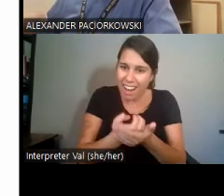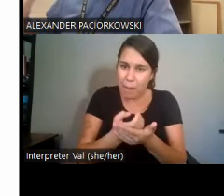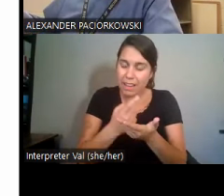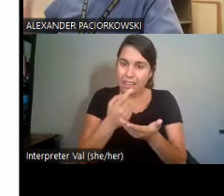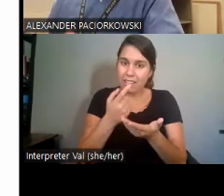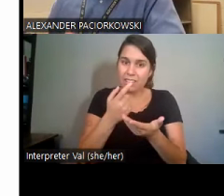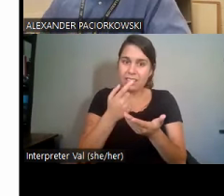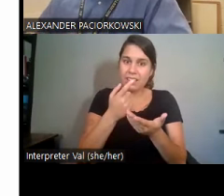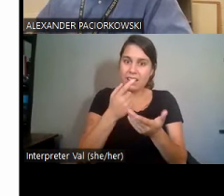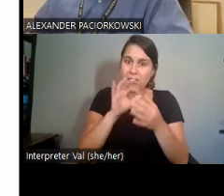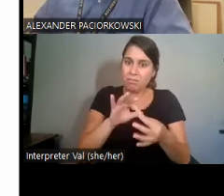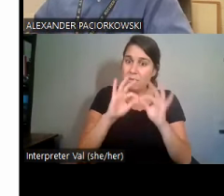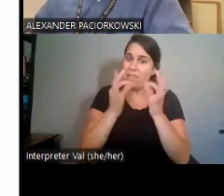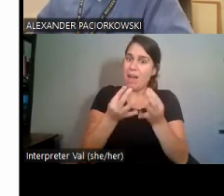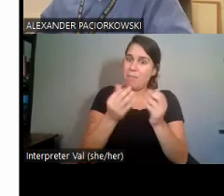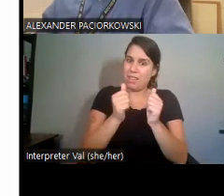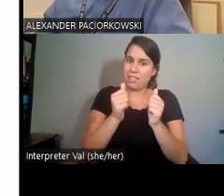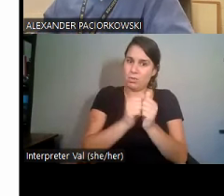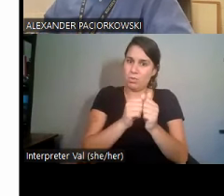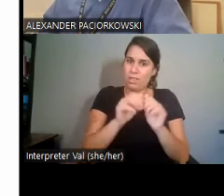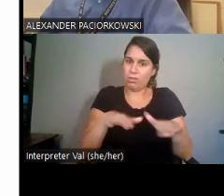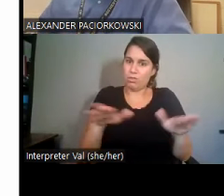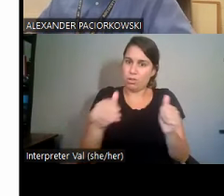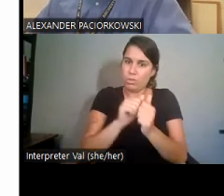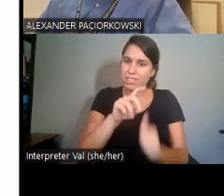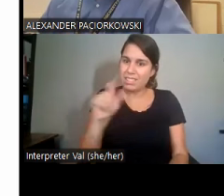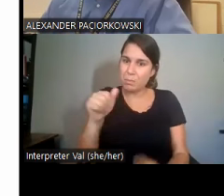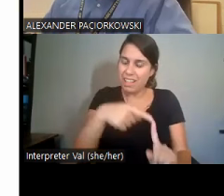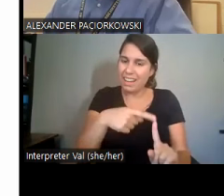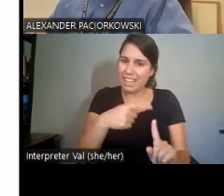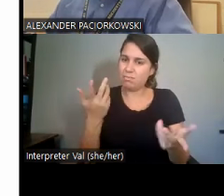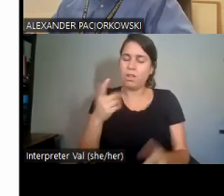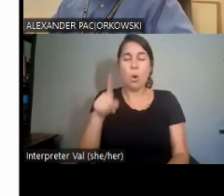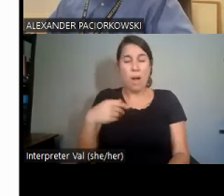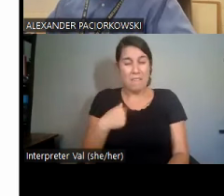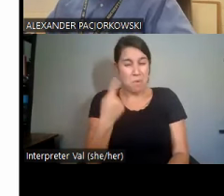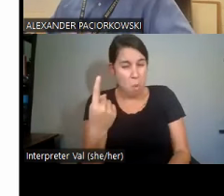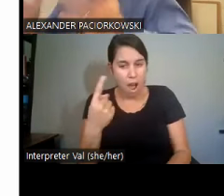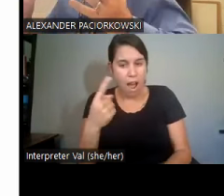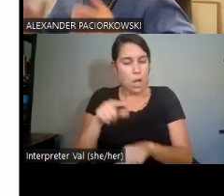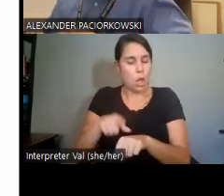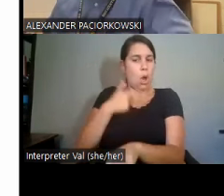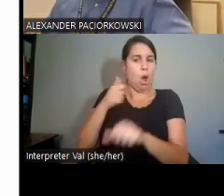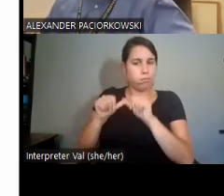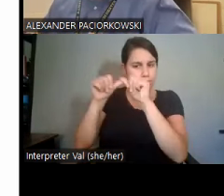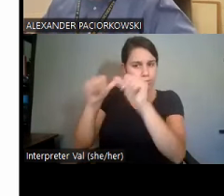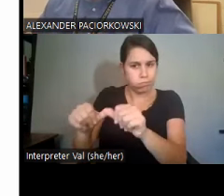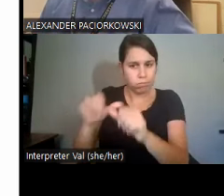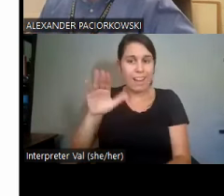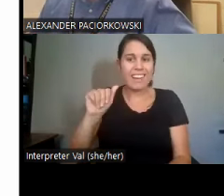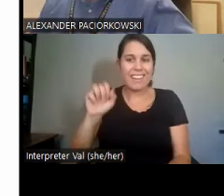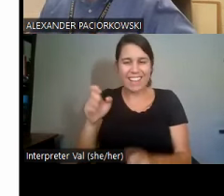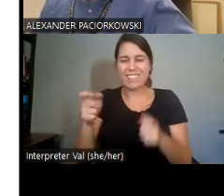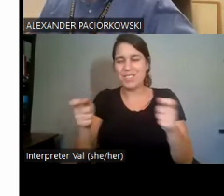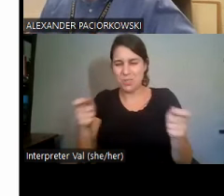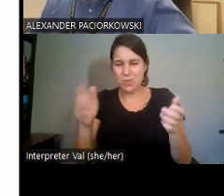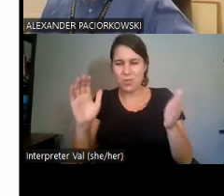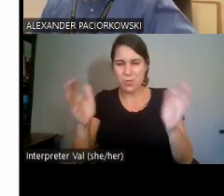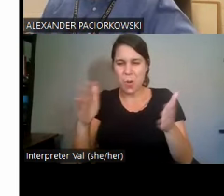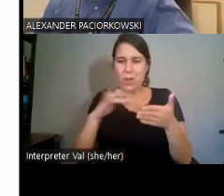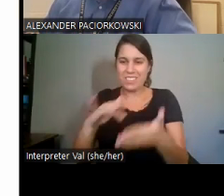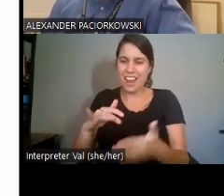disabilities, this is just one. There's only really one long-running case control study. And we love case control studies because